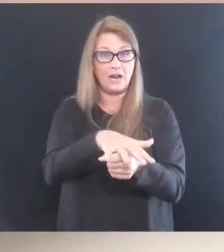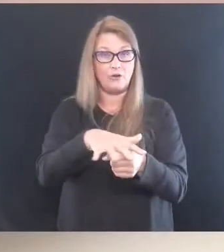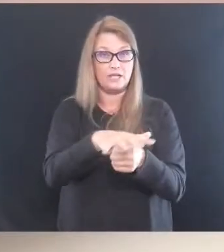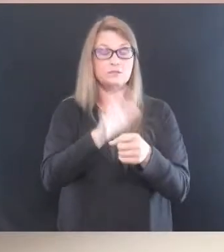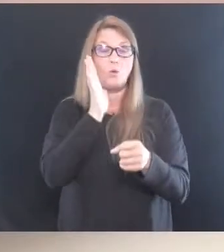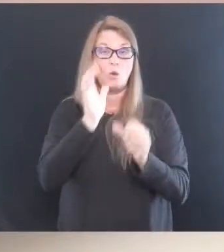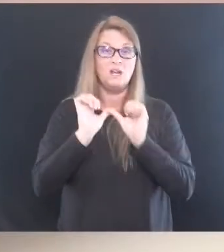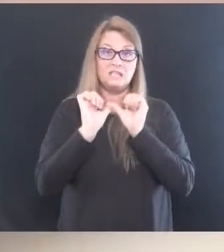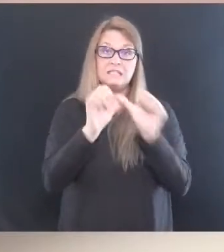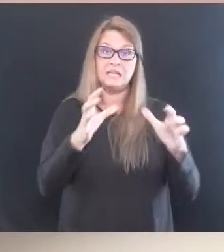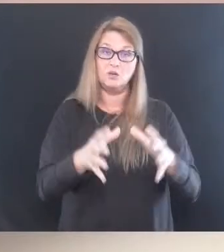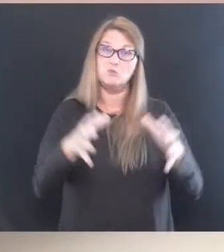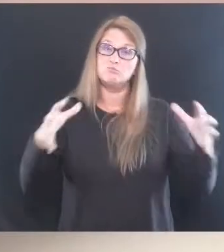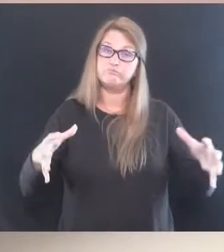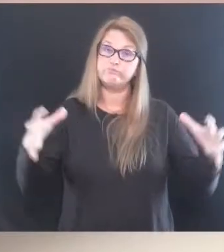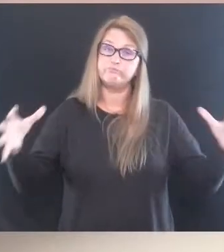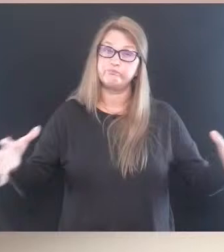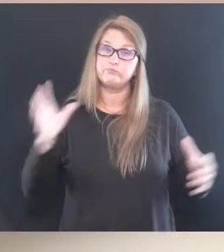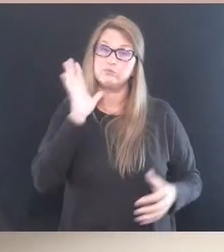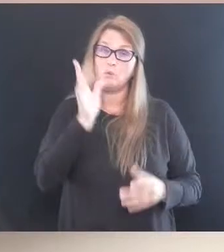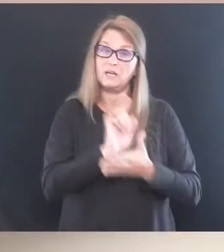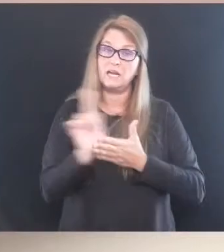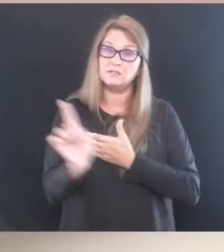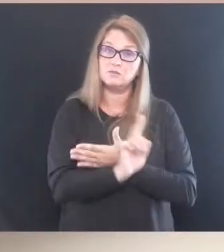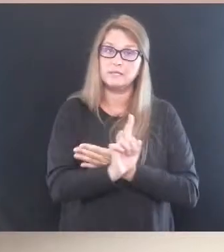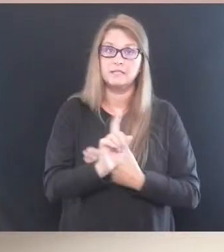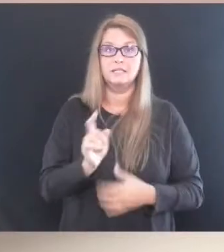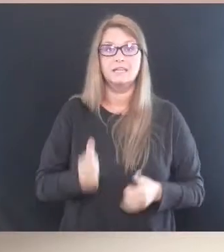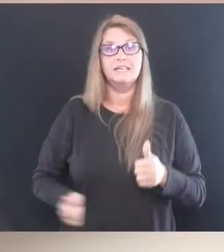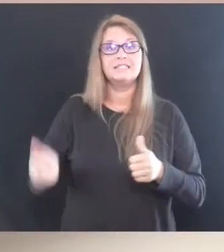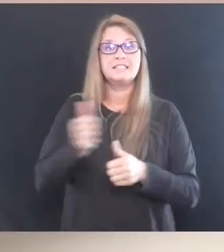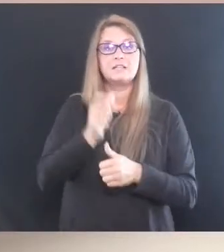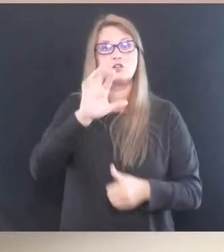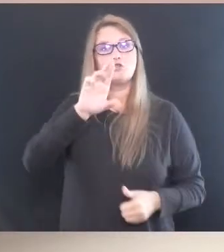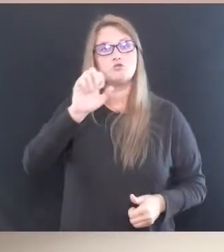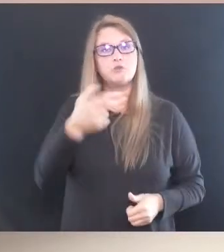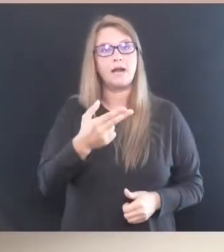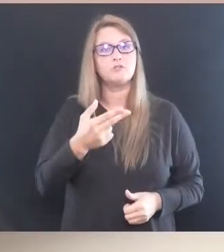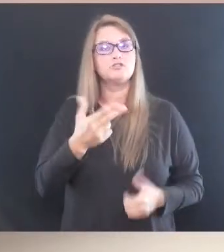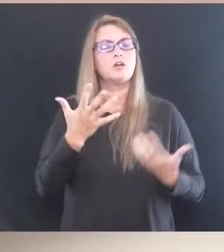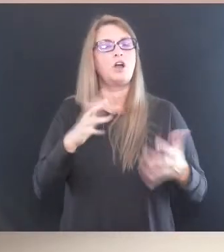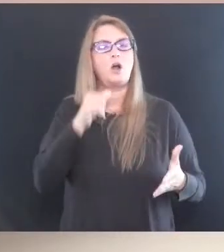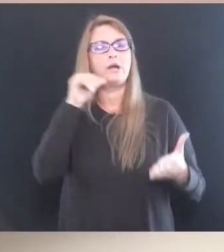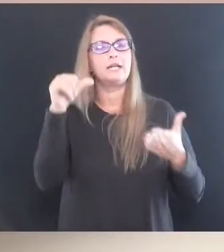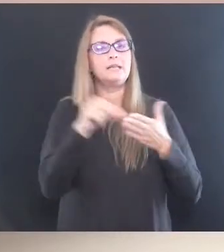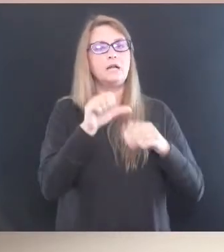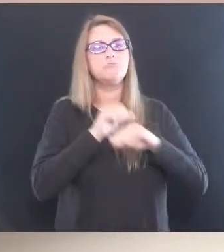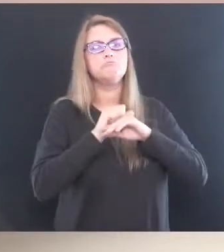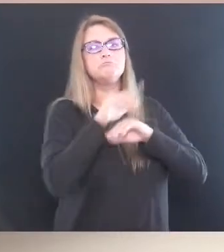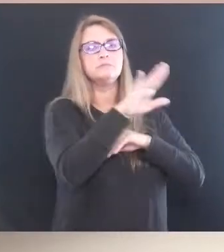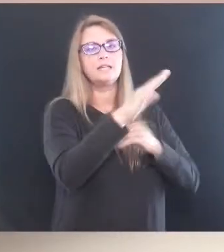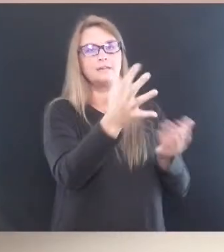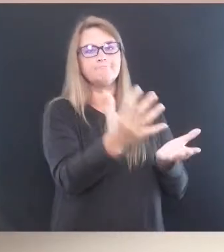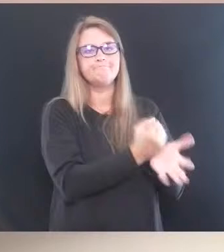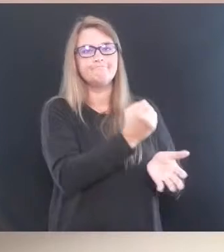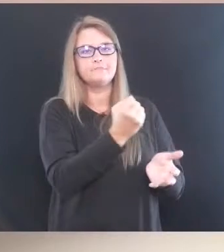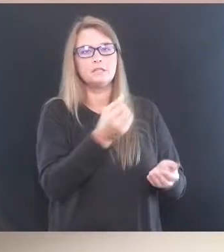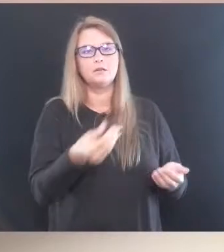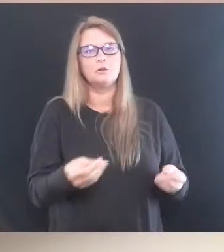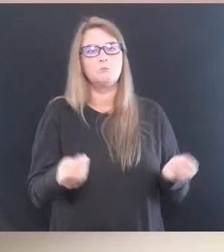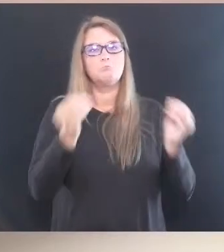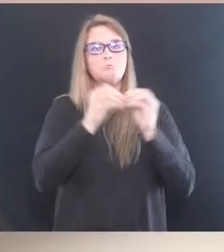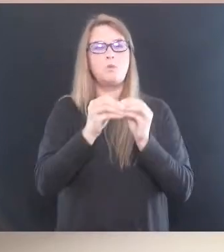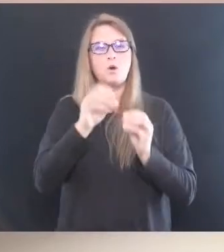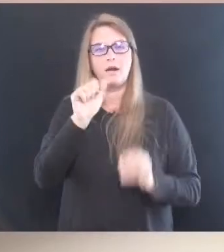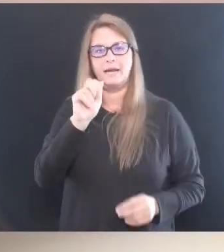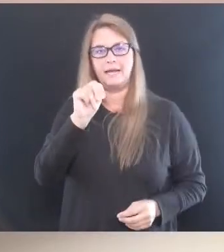grow next week. Secretary Crouch has sent a letter requesting additional antibodies for the